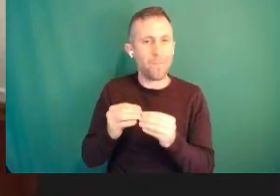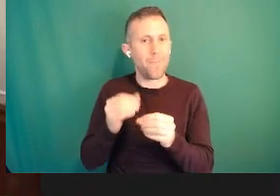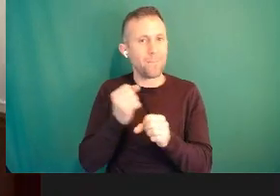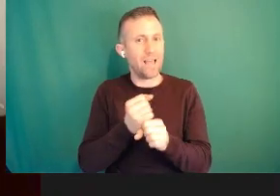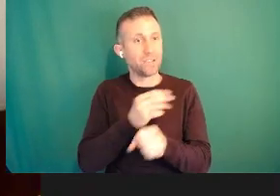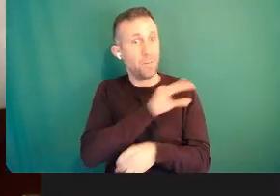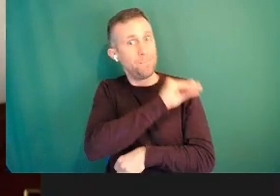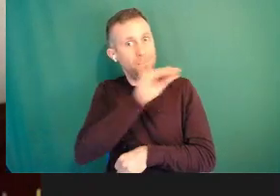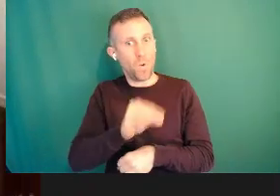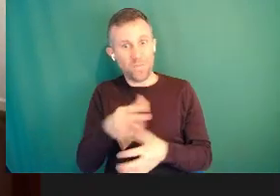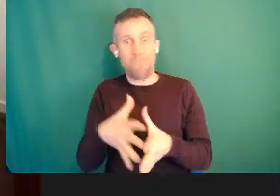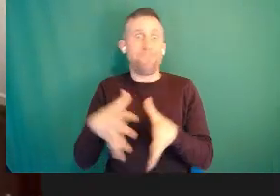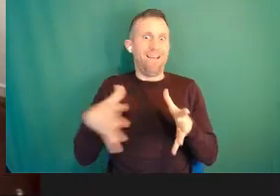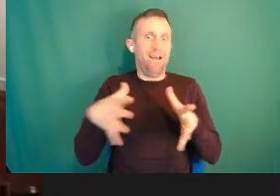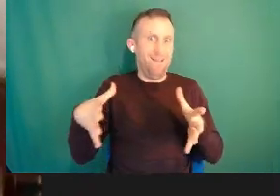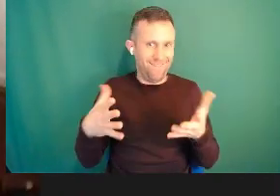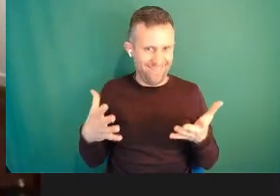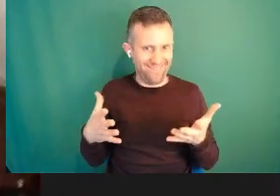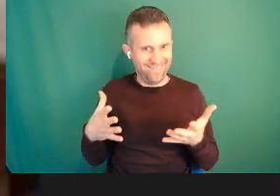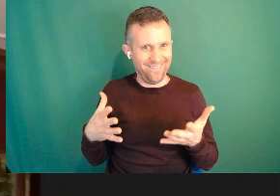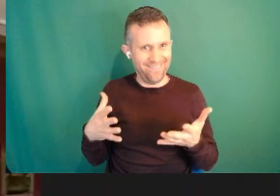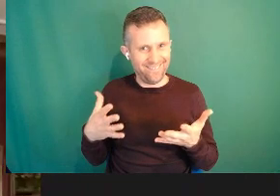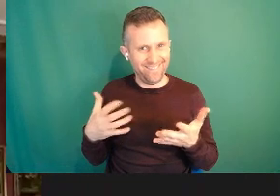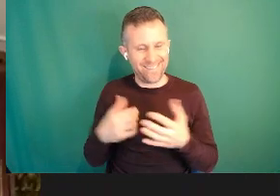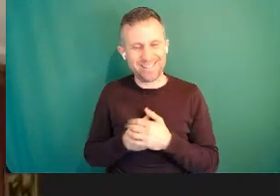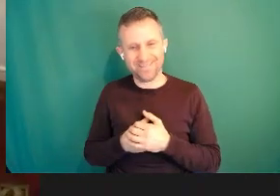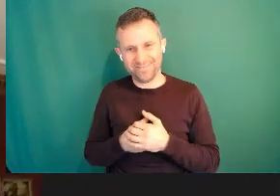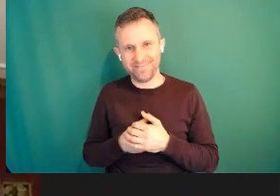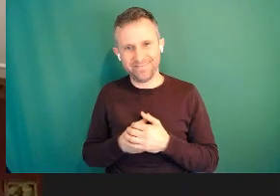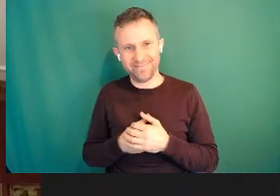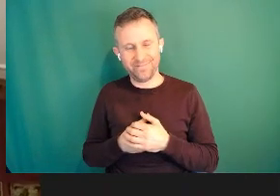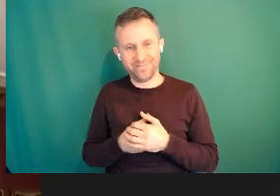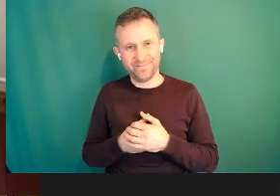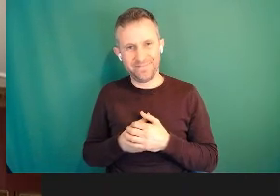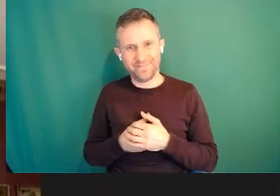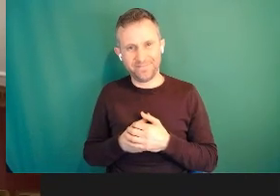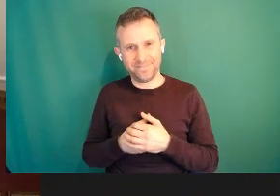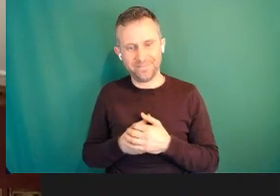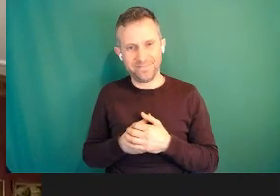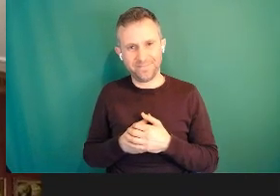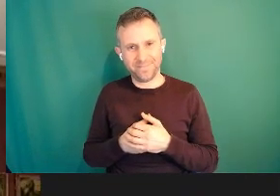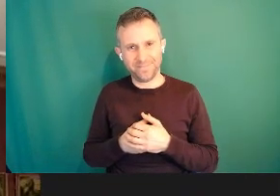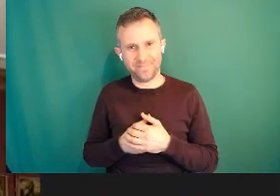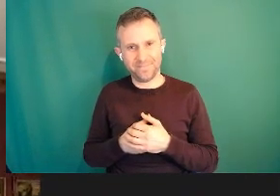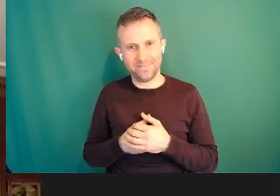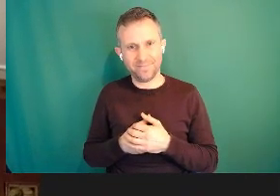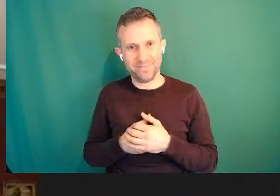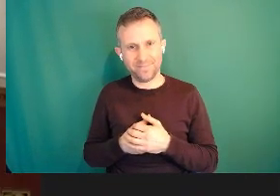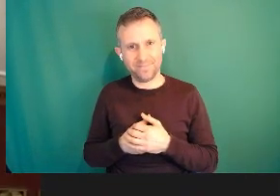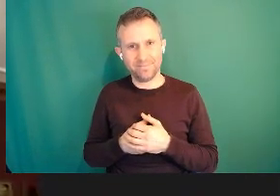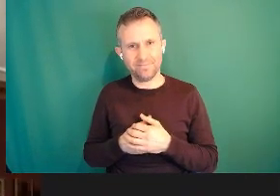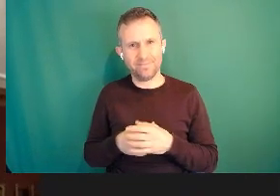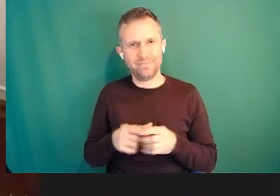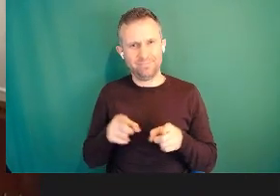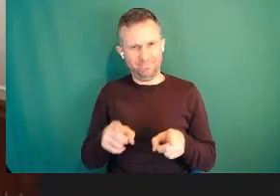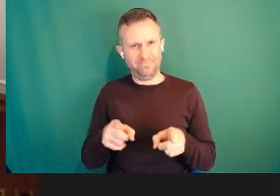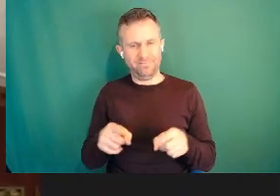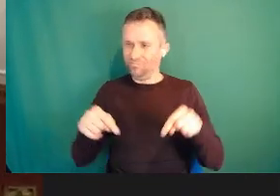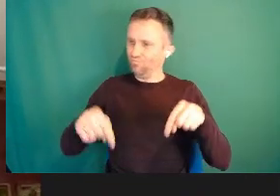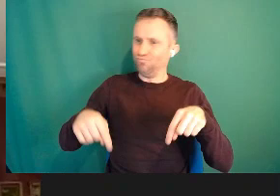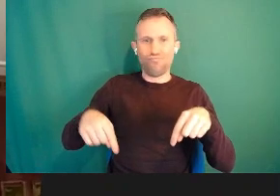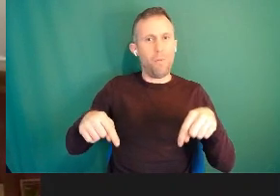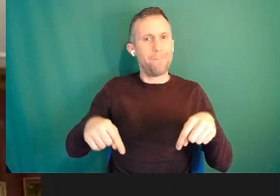to the trust for us to display. In this room, we often talk about Carew Riley. So I mentioned that in